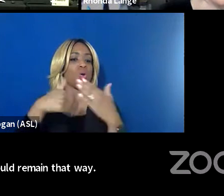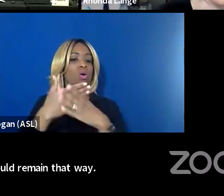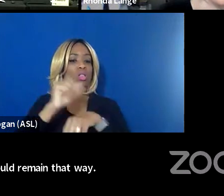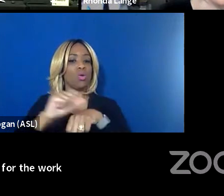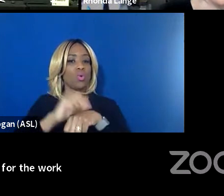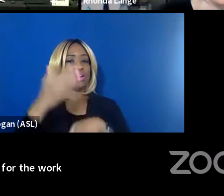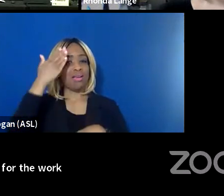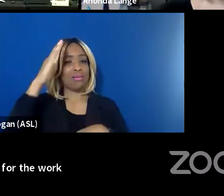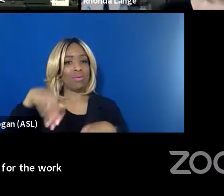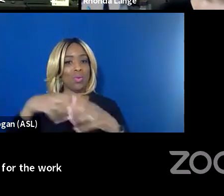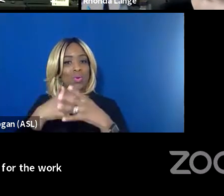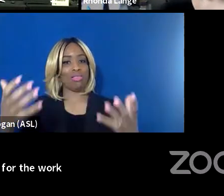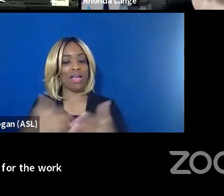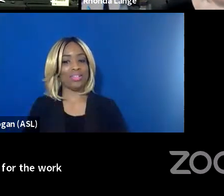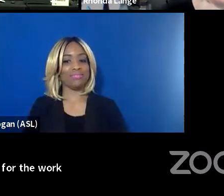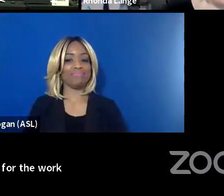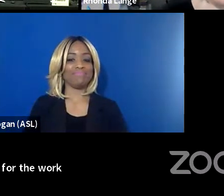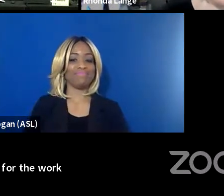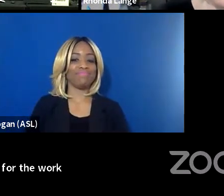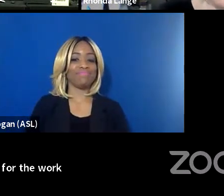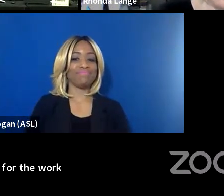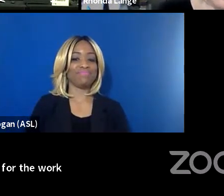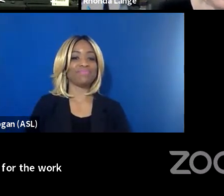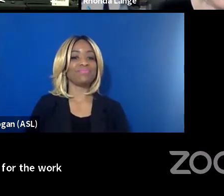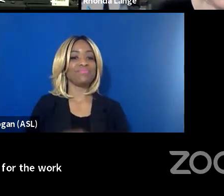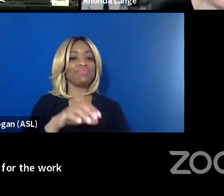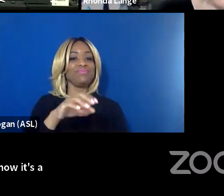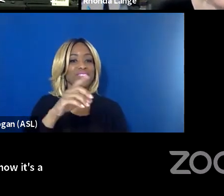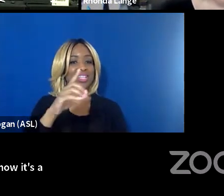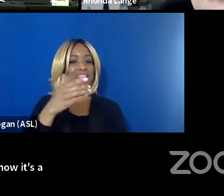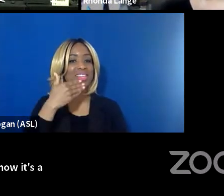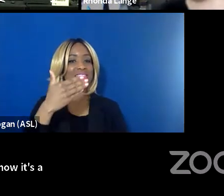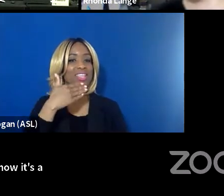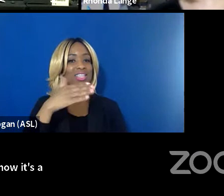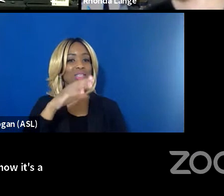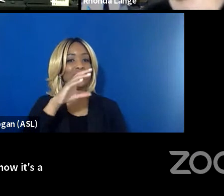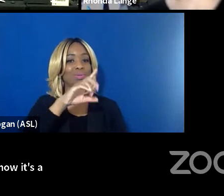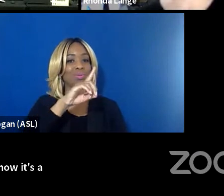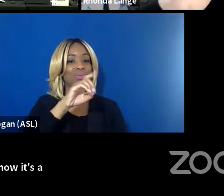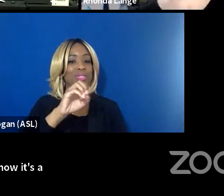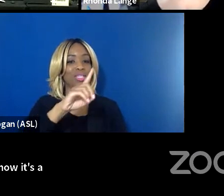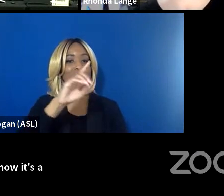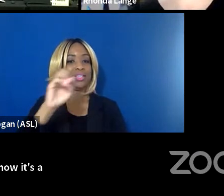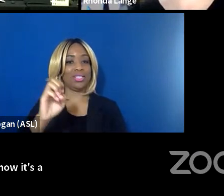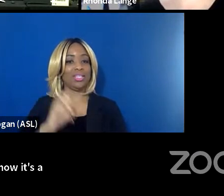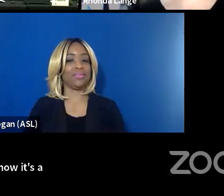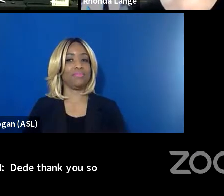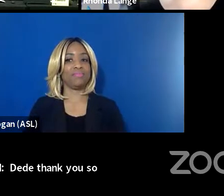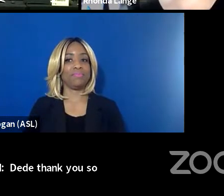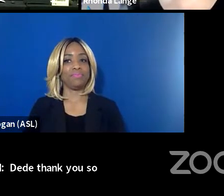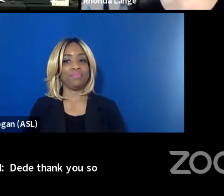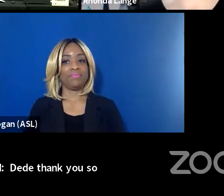it's a lot of work. Dee Dee, thank you so much for taking the time to address the commission.